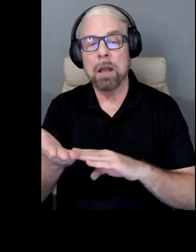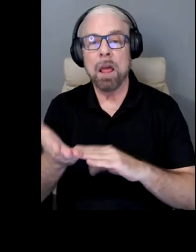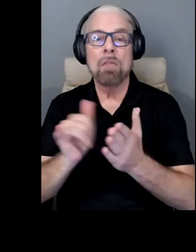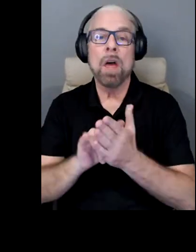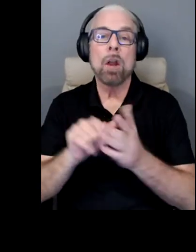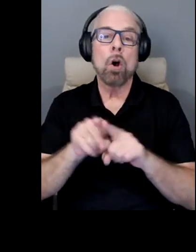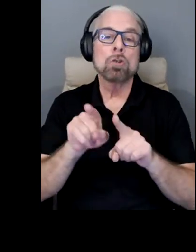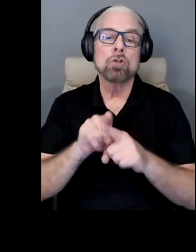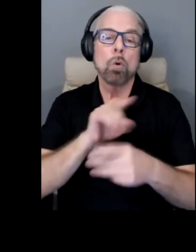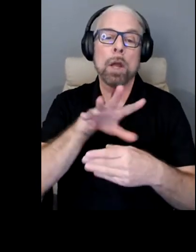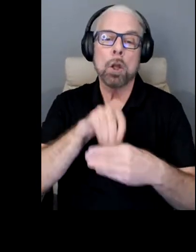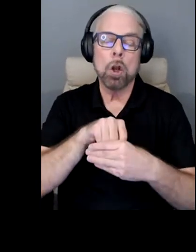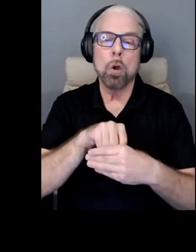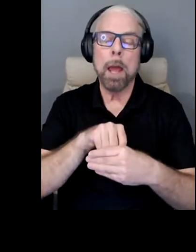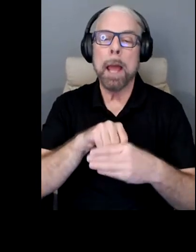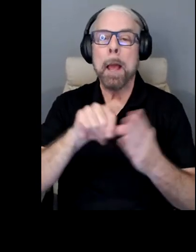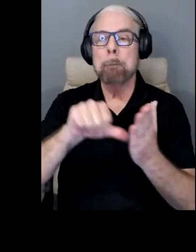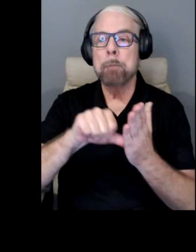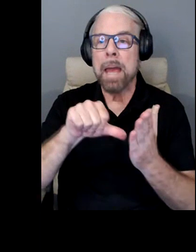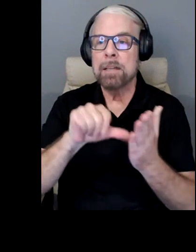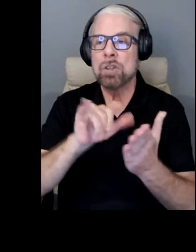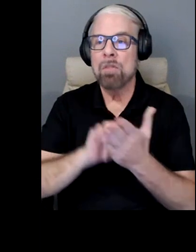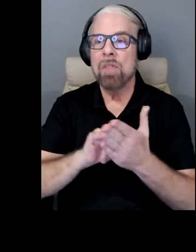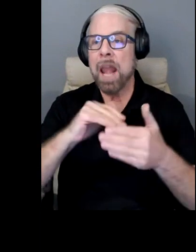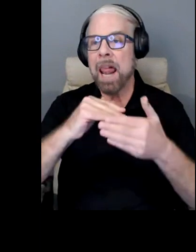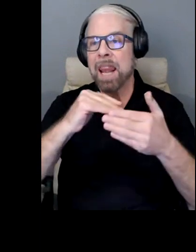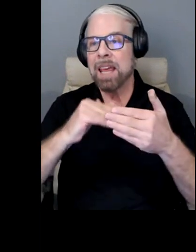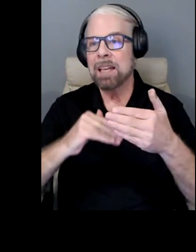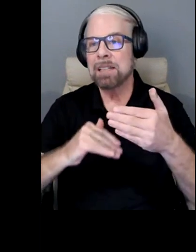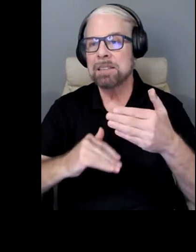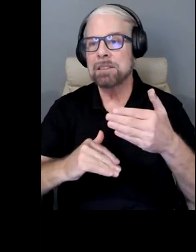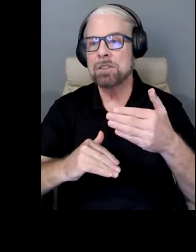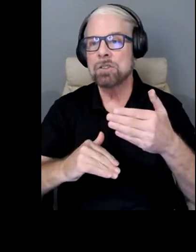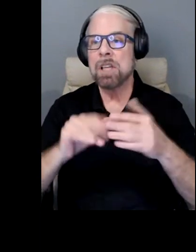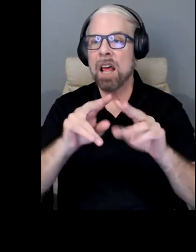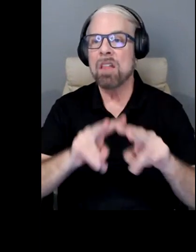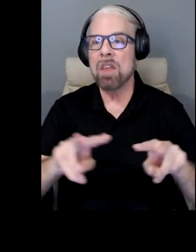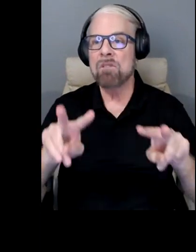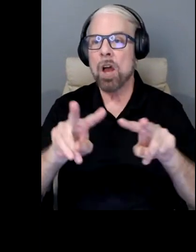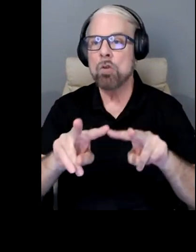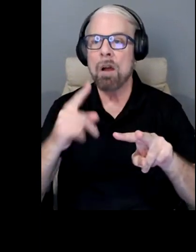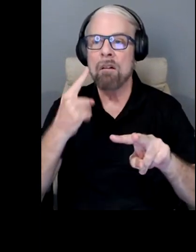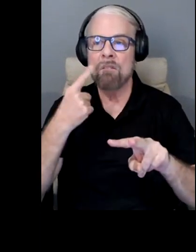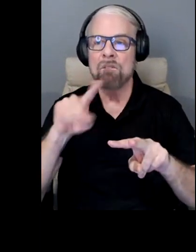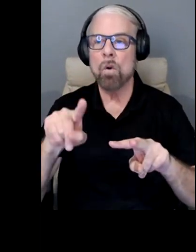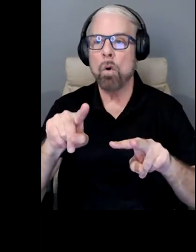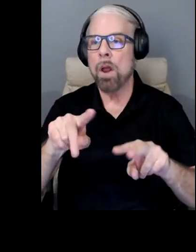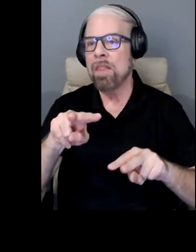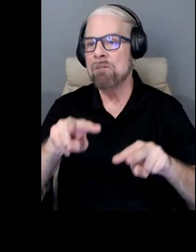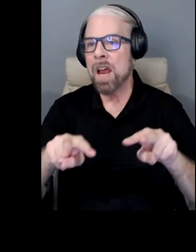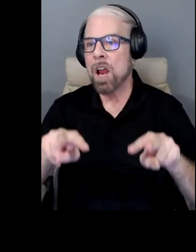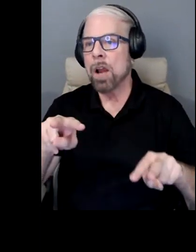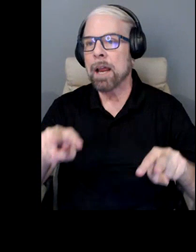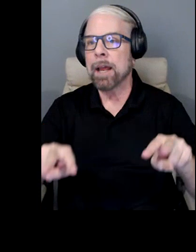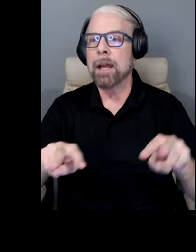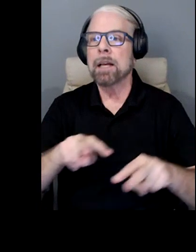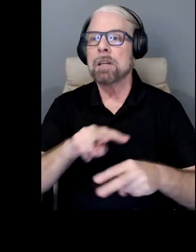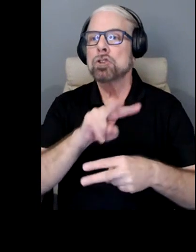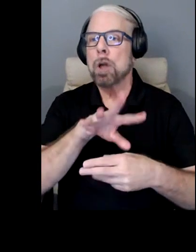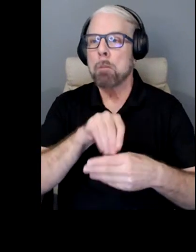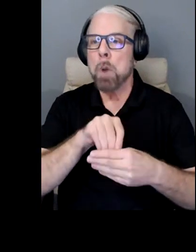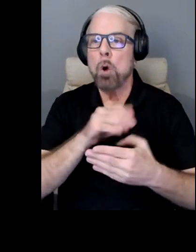also includes pages that lists the values for the various components or